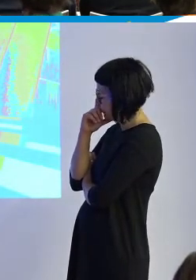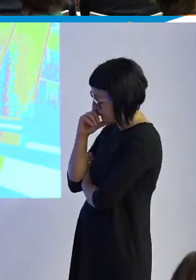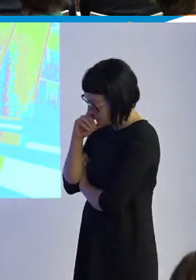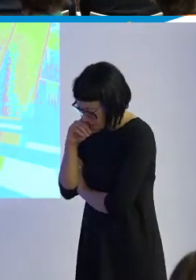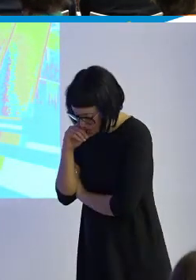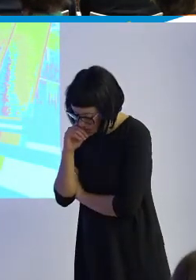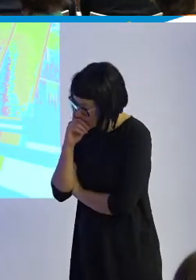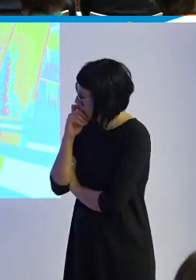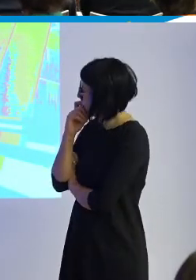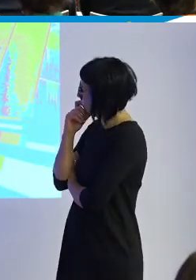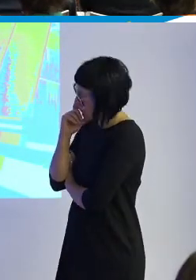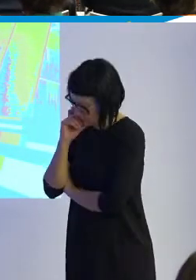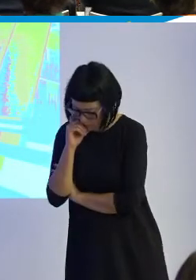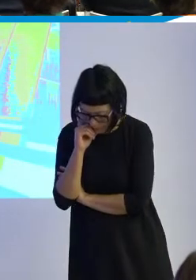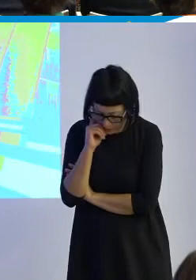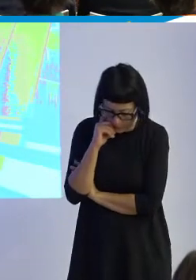Panasonic